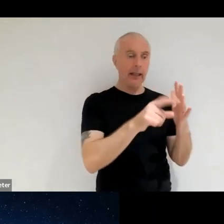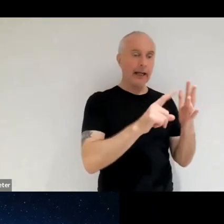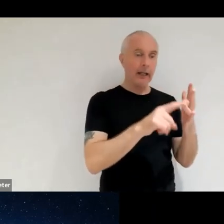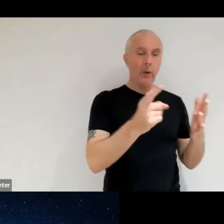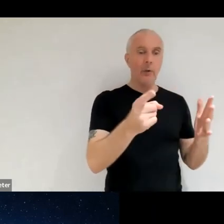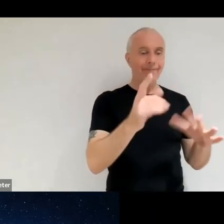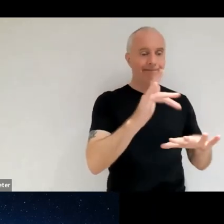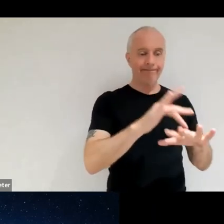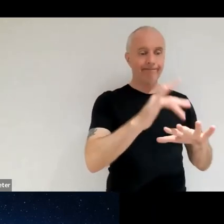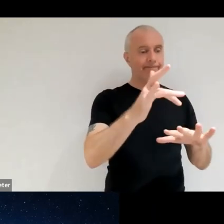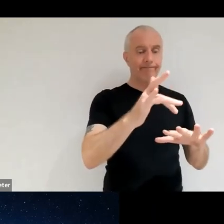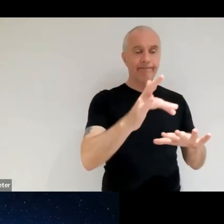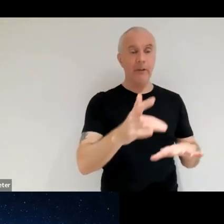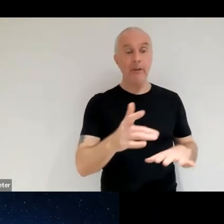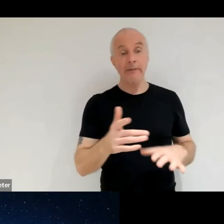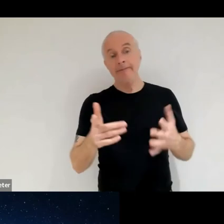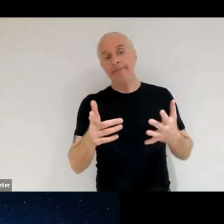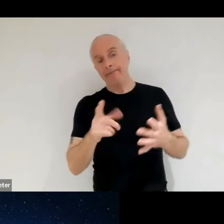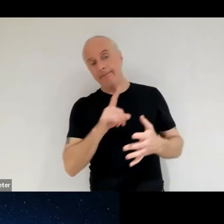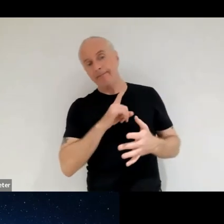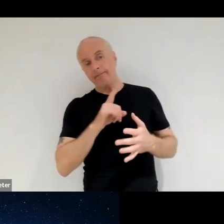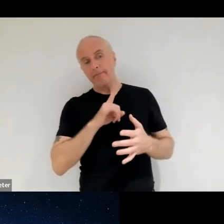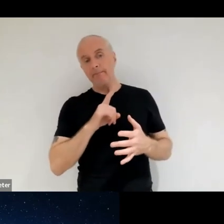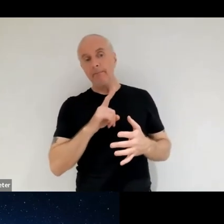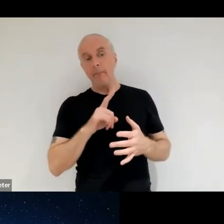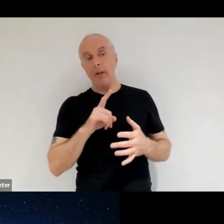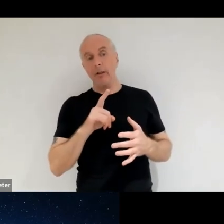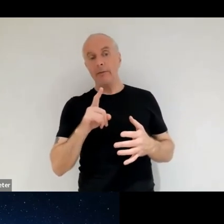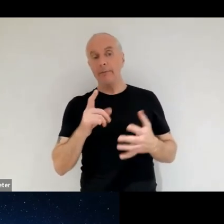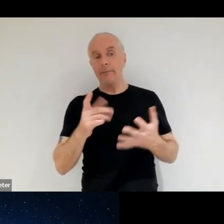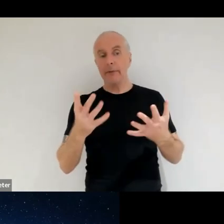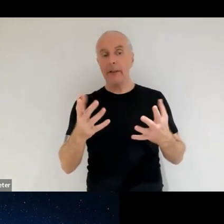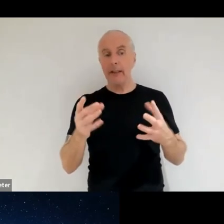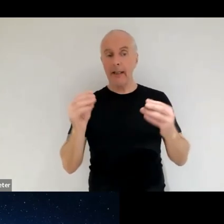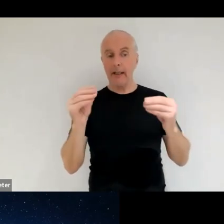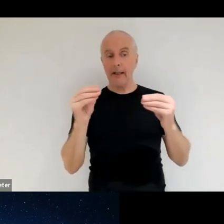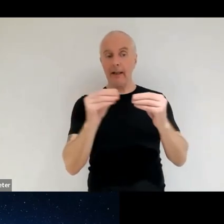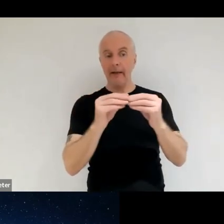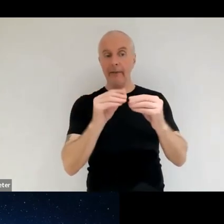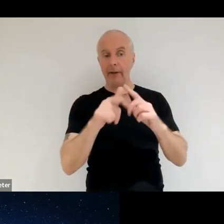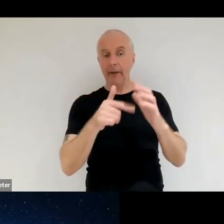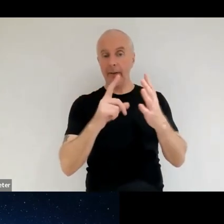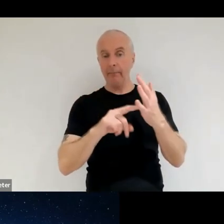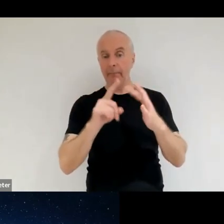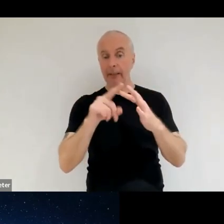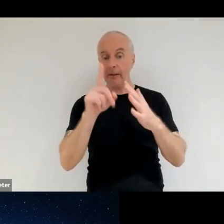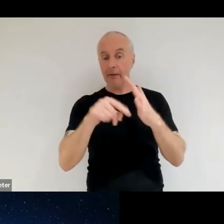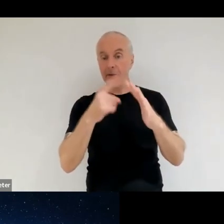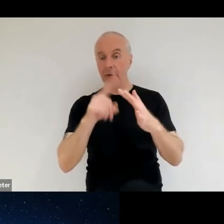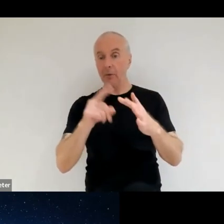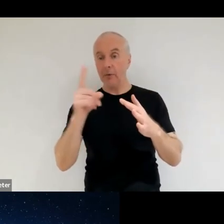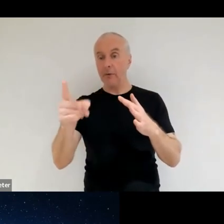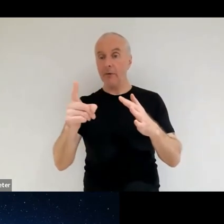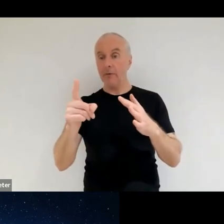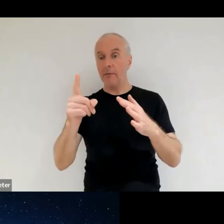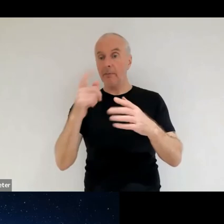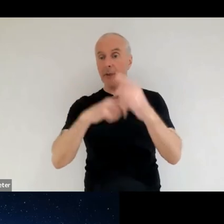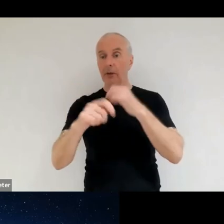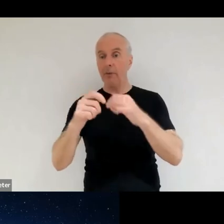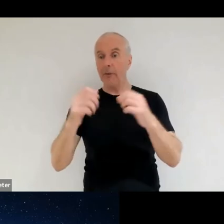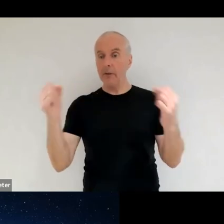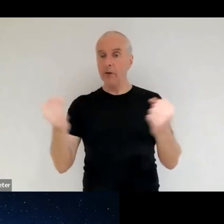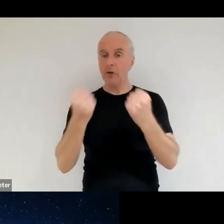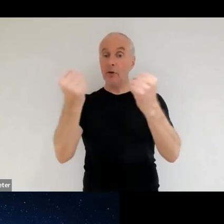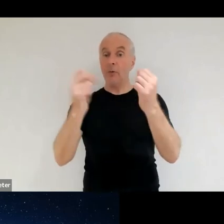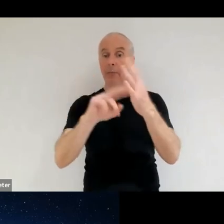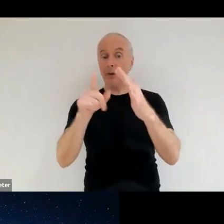sensitive. So that's why I made, yeah, I didn't say that, but if Betelgeuse goes supernova, GEO-600 is going to see it. Superb. We will keep